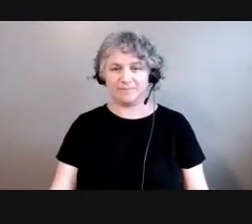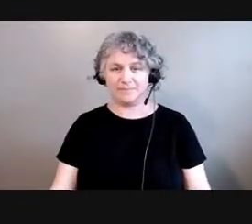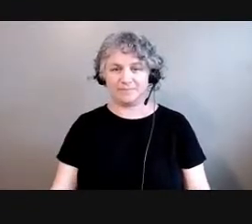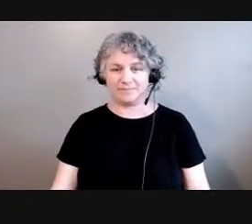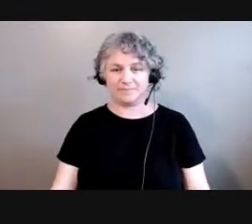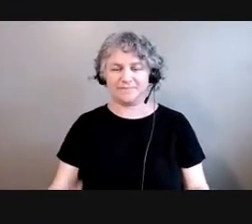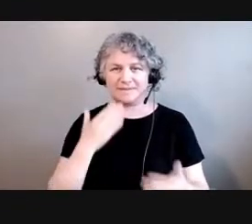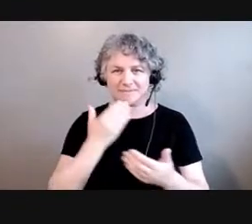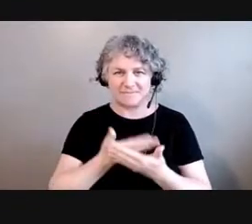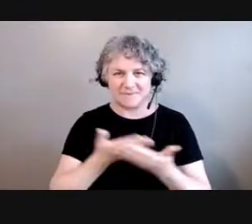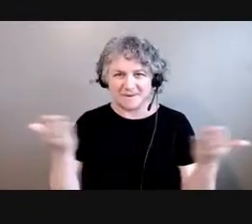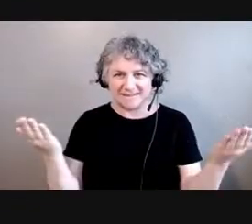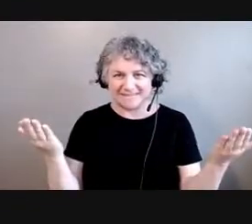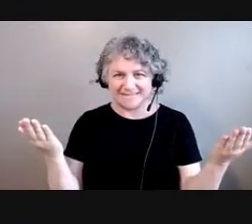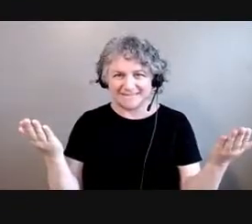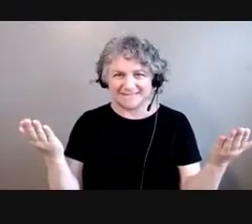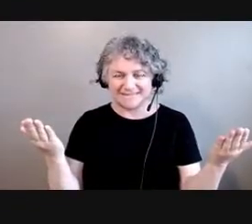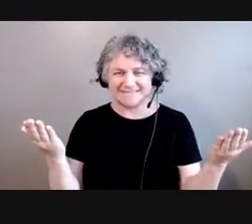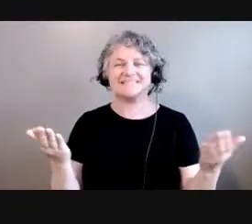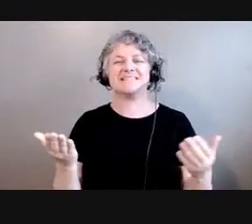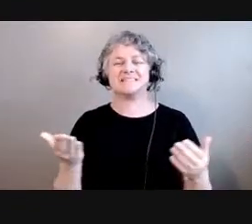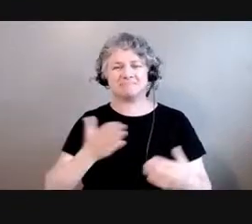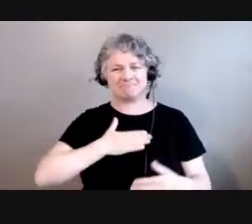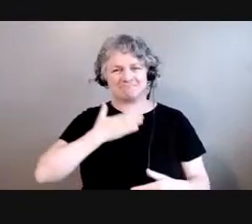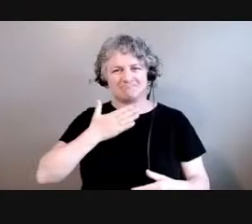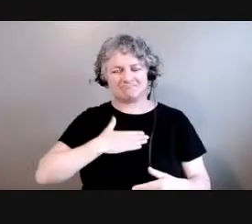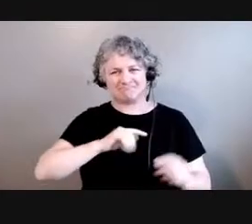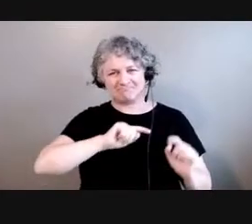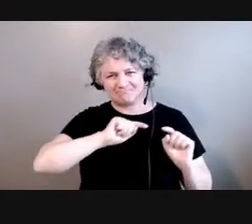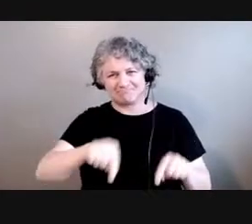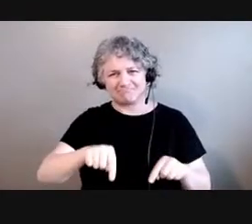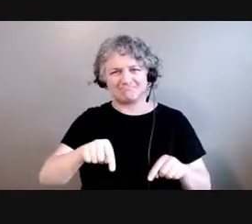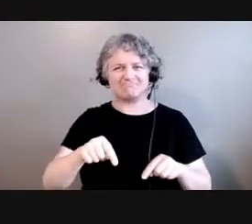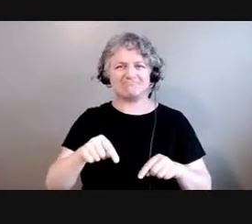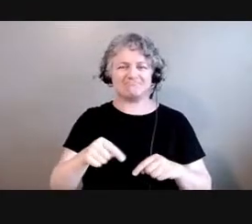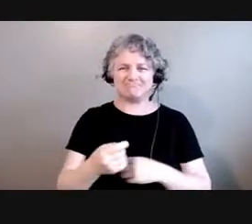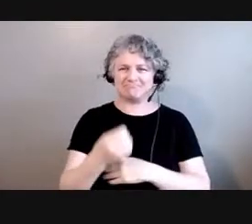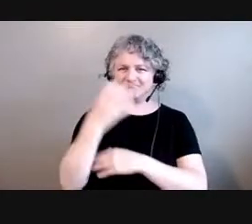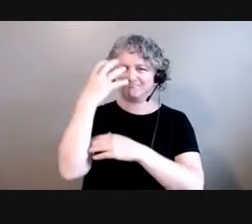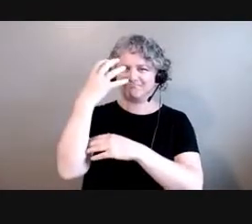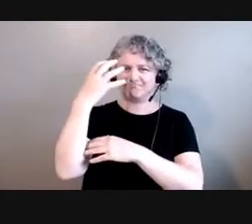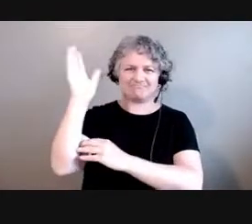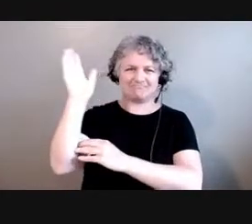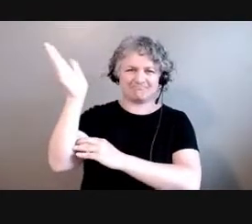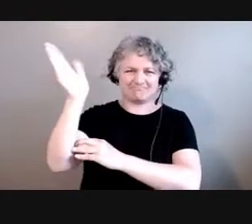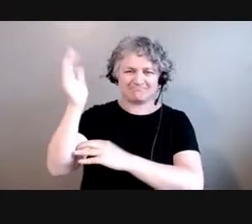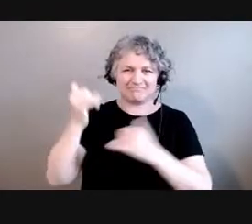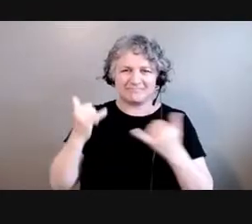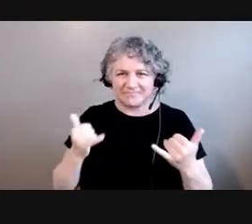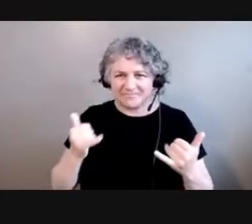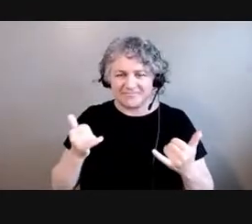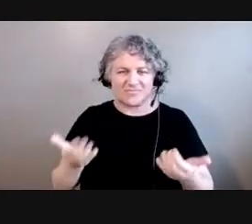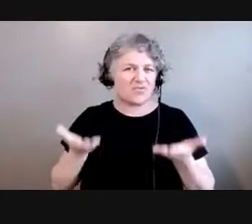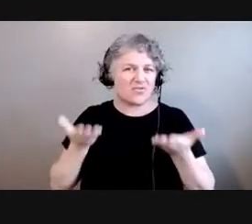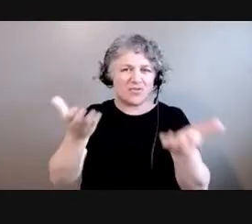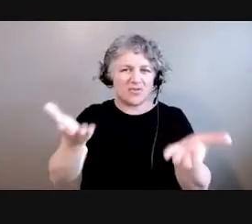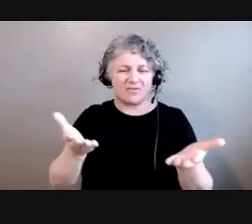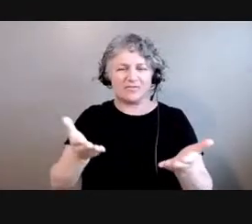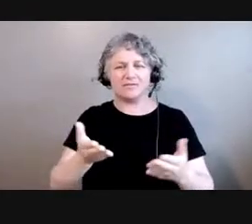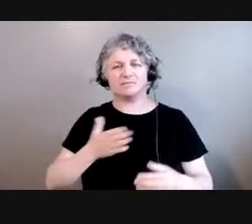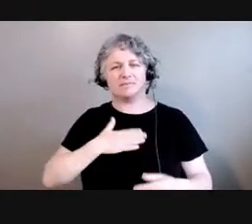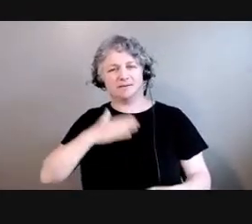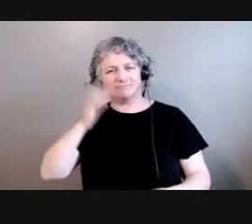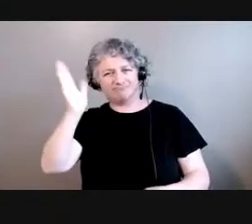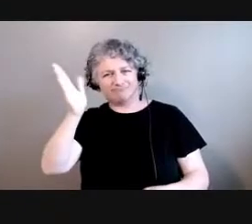Good morning, everybody. It's a real pleasure to be here with you today and to offer this keynote